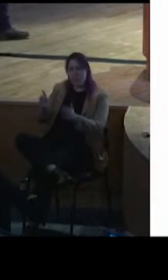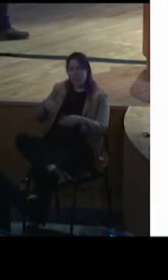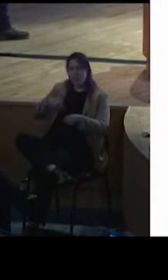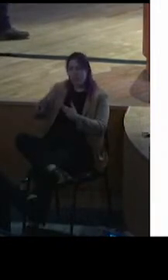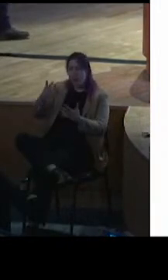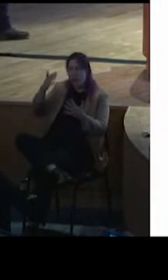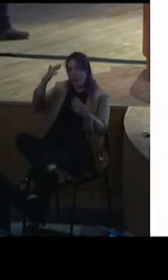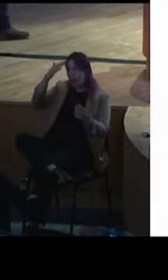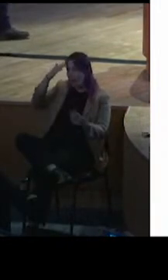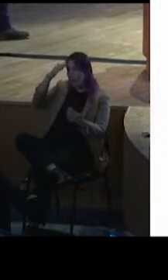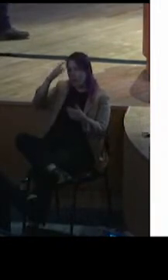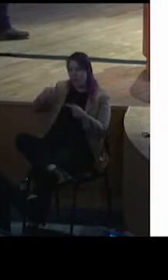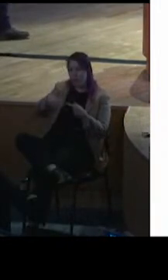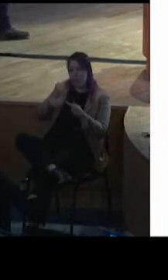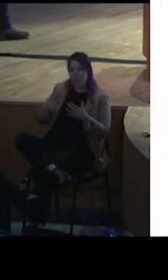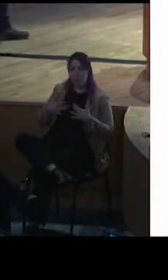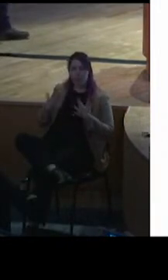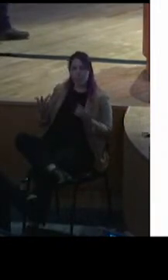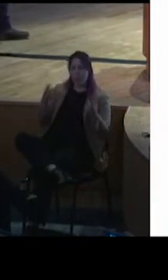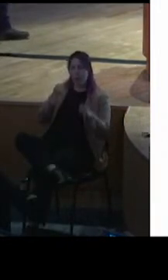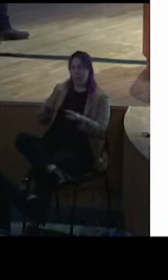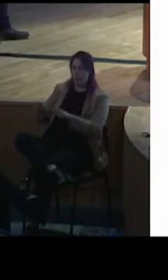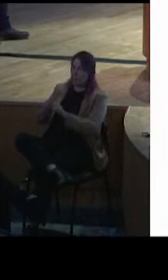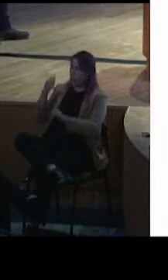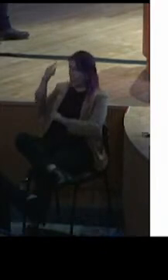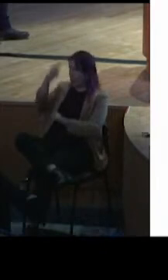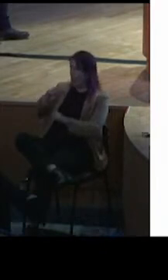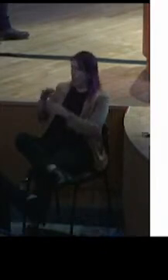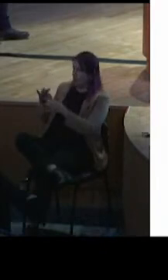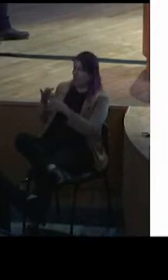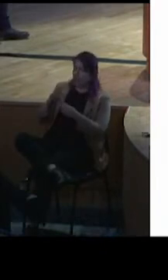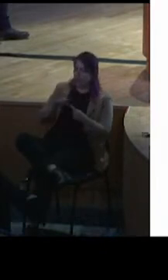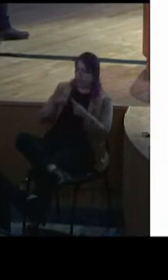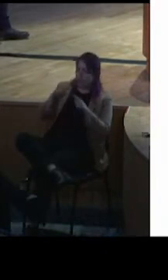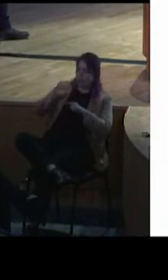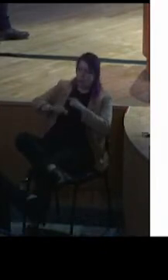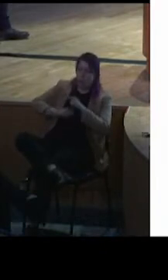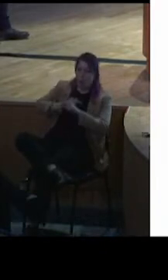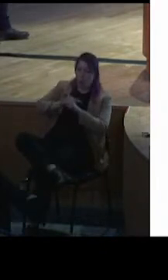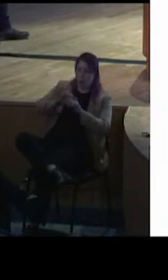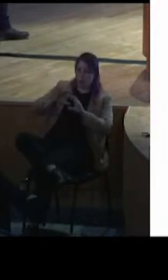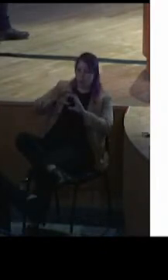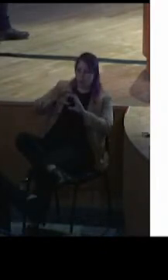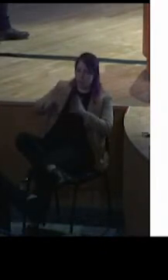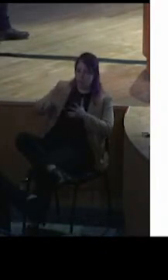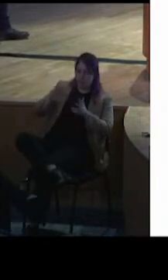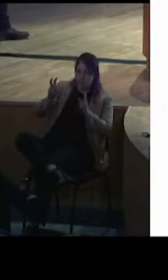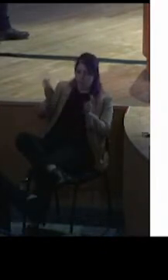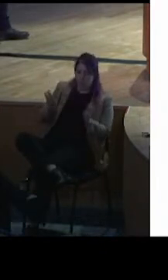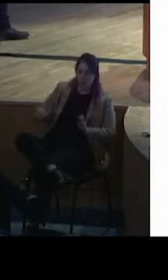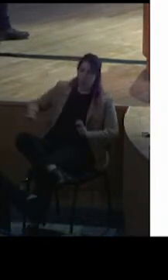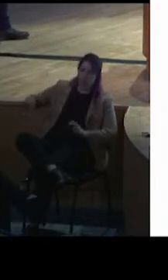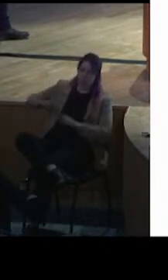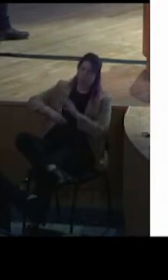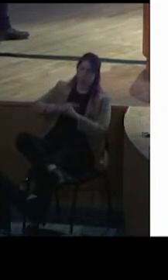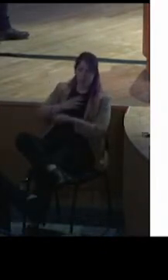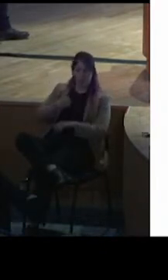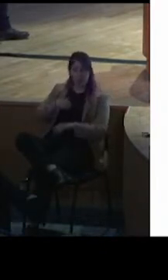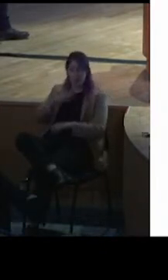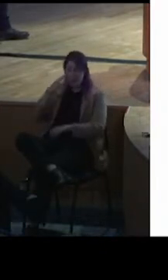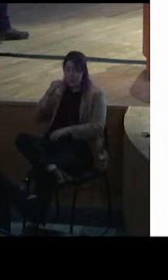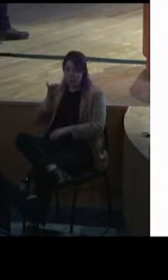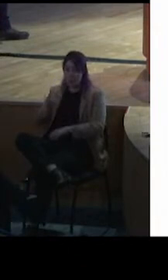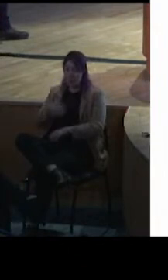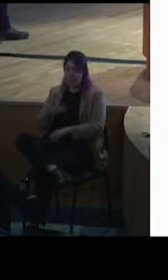are going on in Hawaii. As it pertains to global issues around the world, we're also kind of experiencing those things.